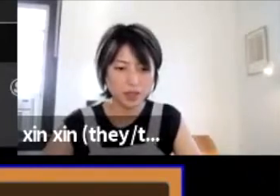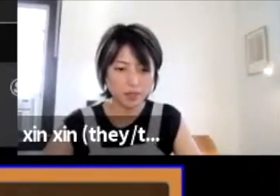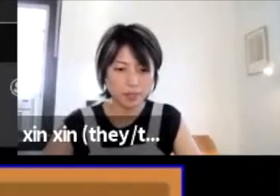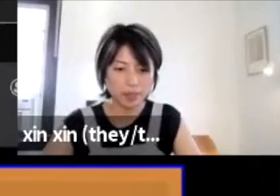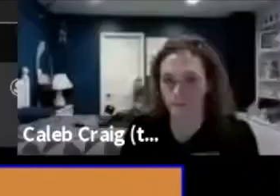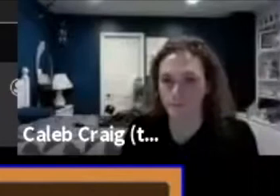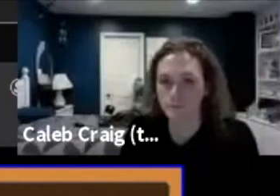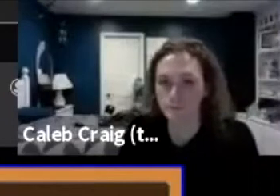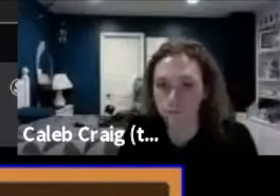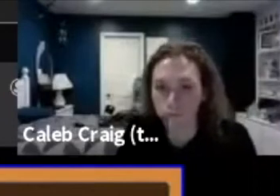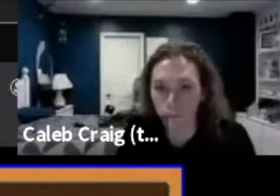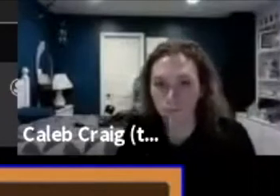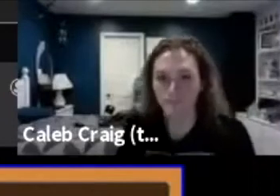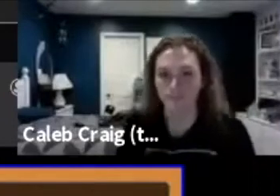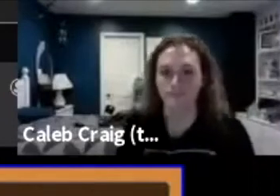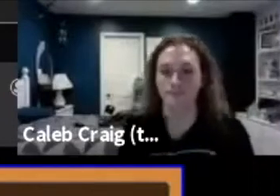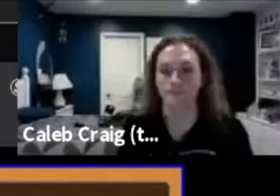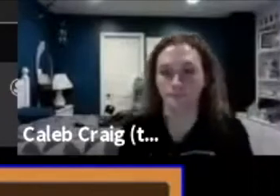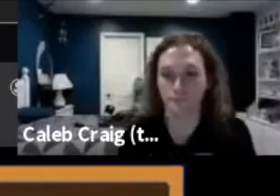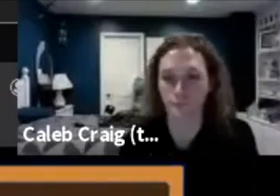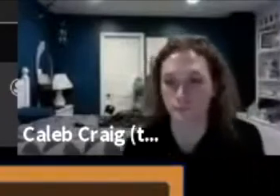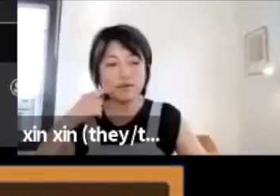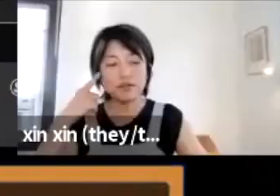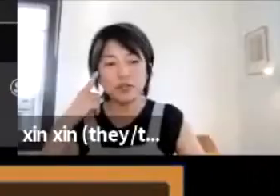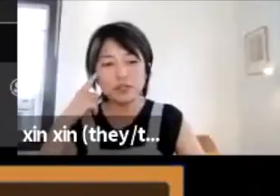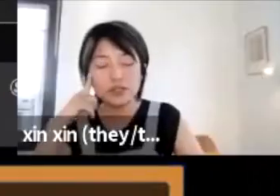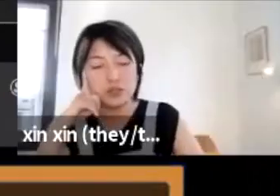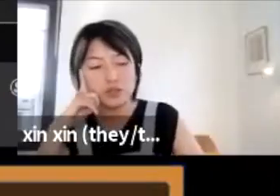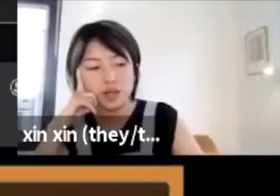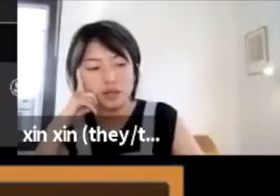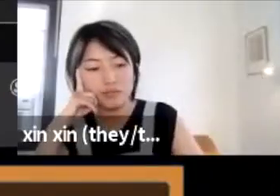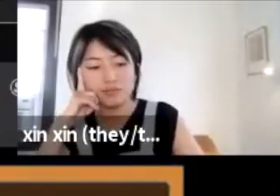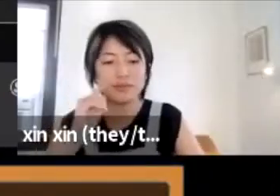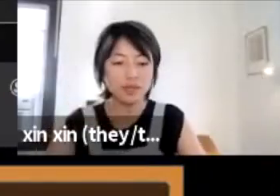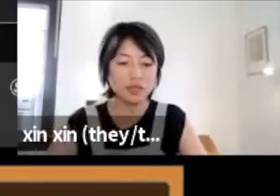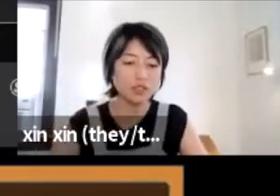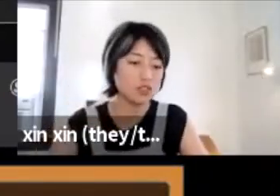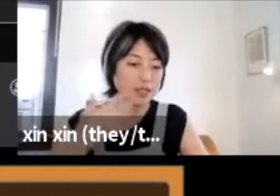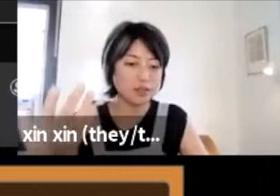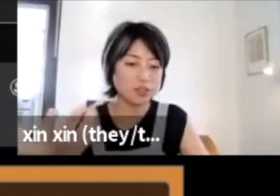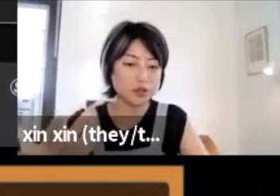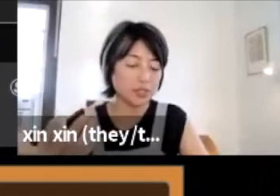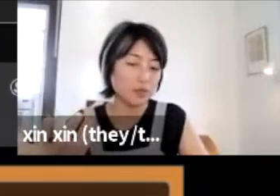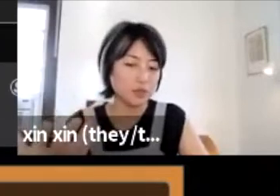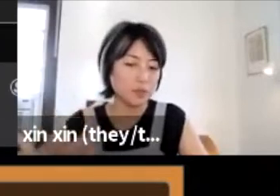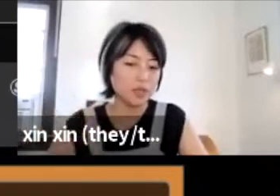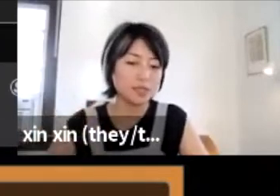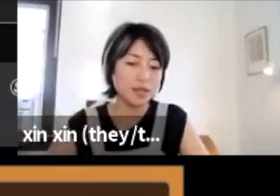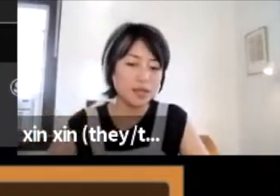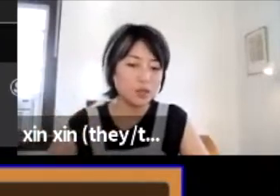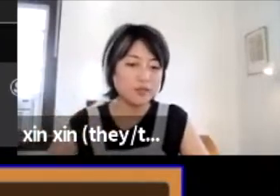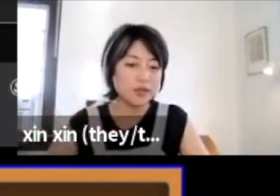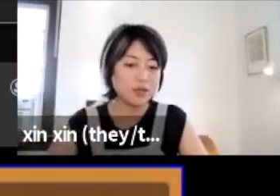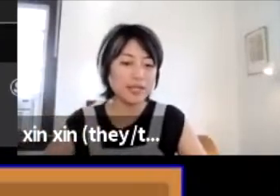Yes. Okay, cool. So here I'm going to just like show you a simple